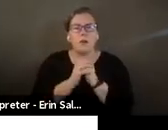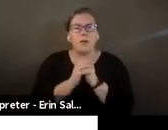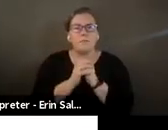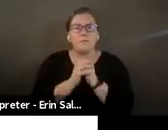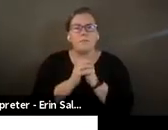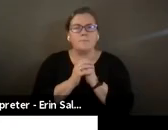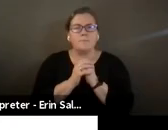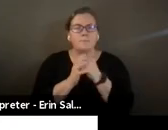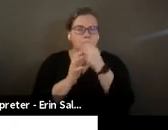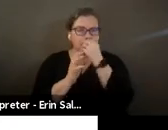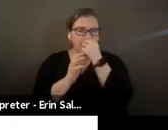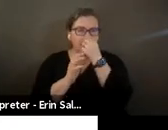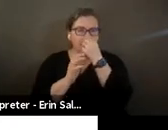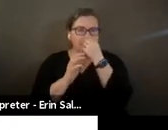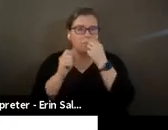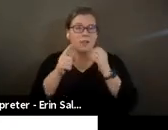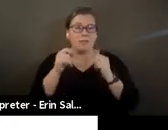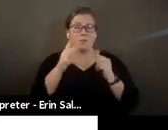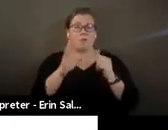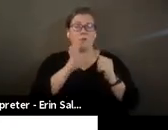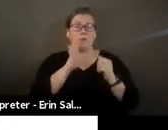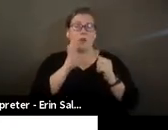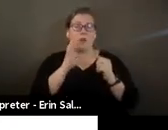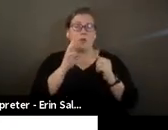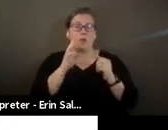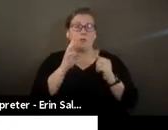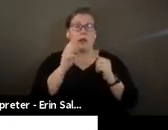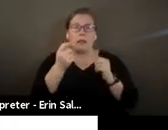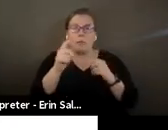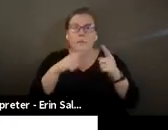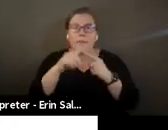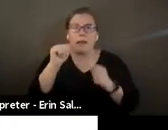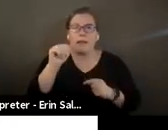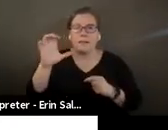bit to the AAC apps question.